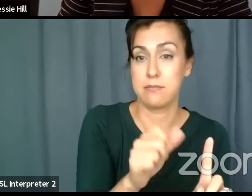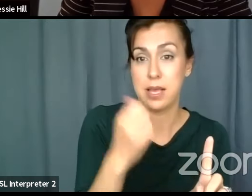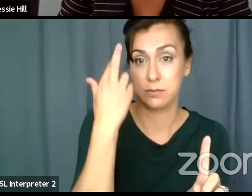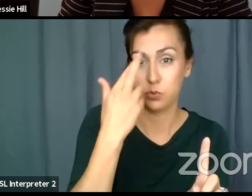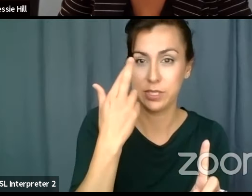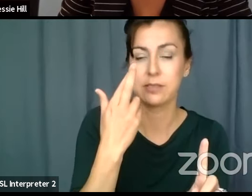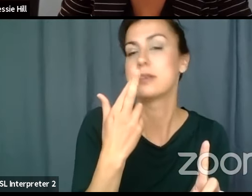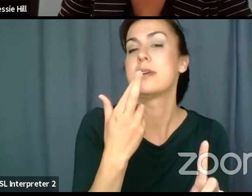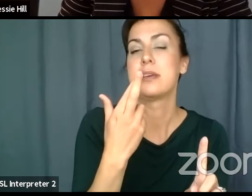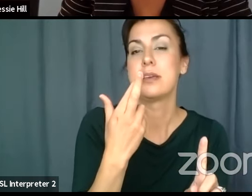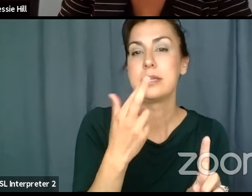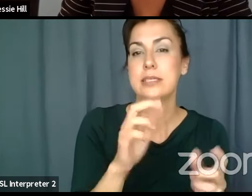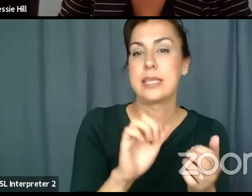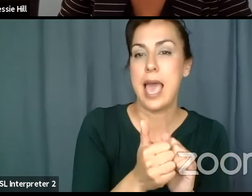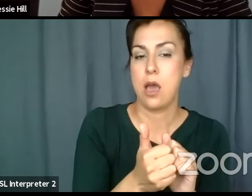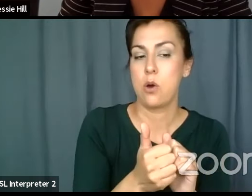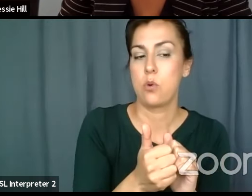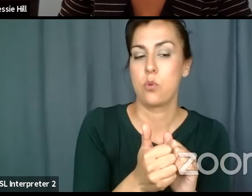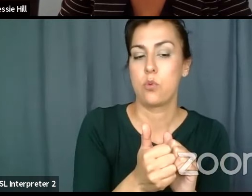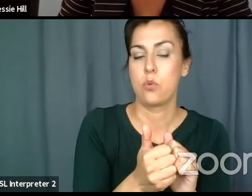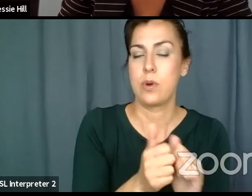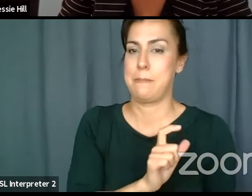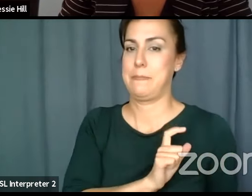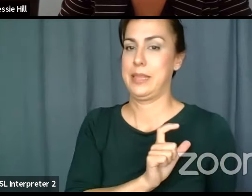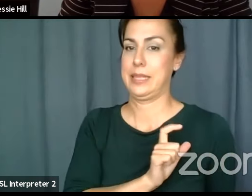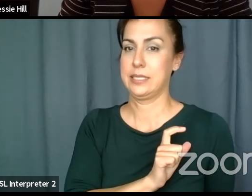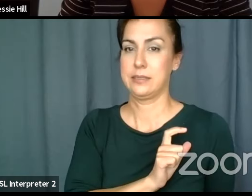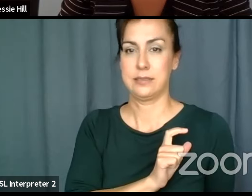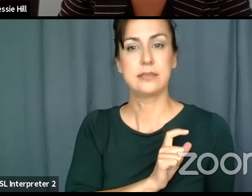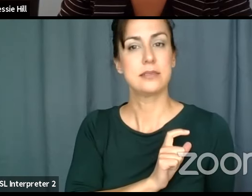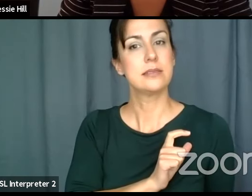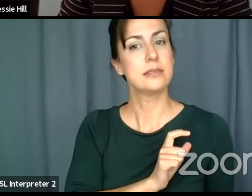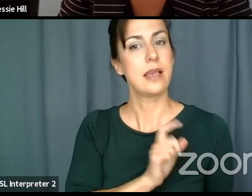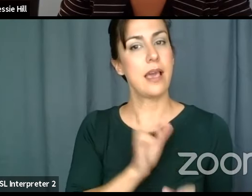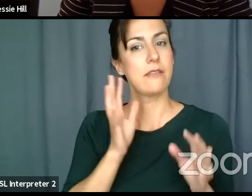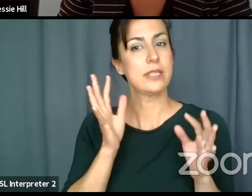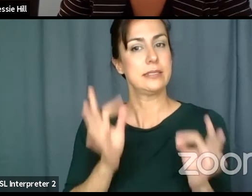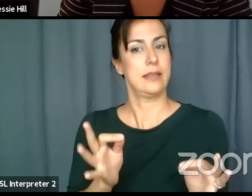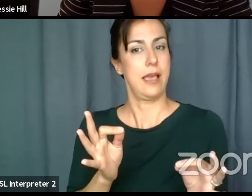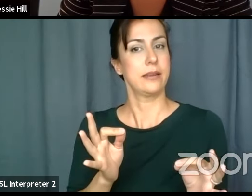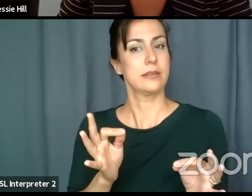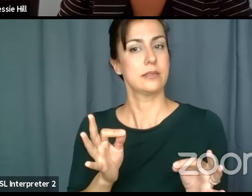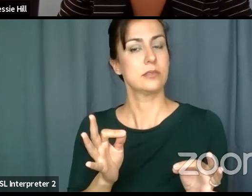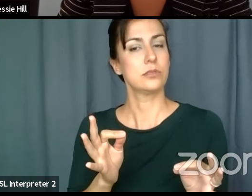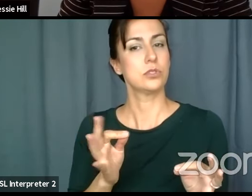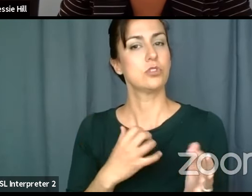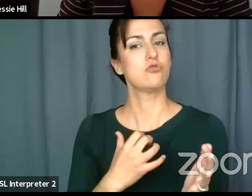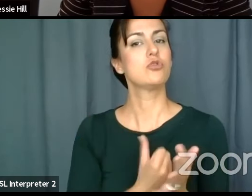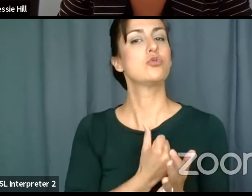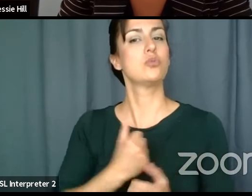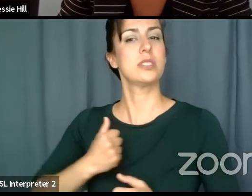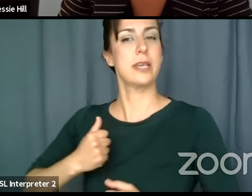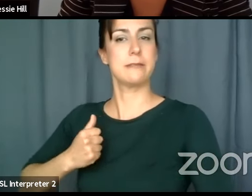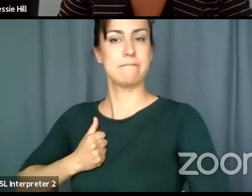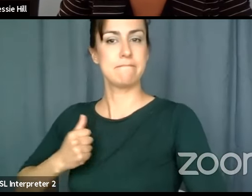ways in which, the disparate ways in which police have elected to use that military equipment